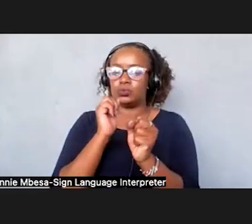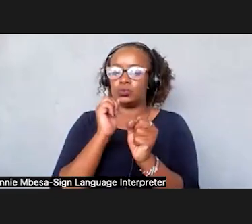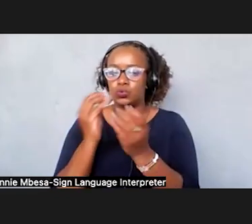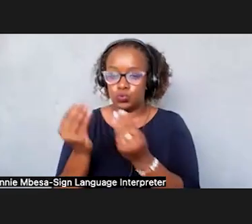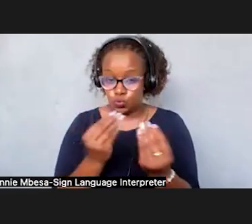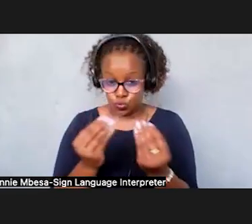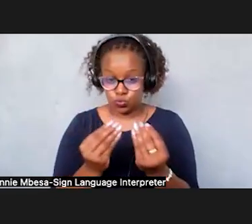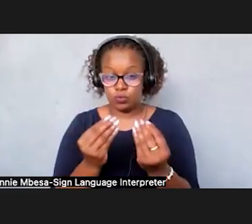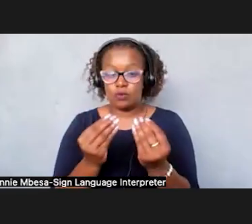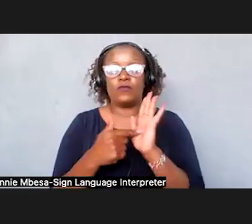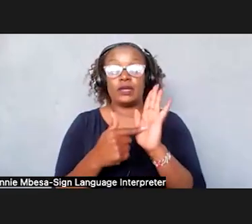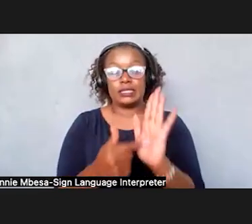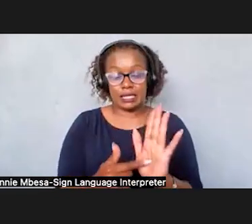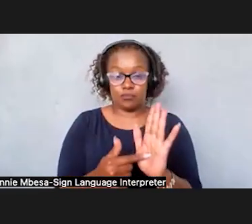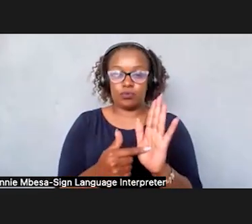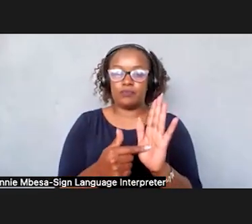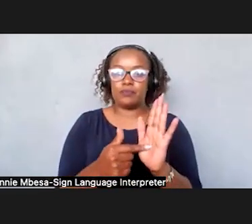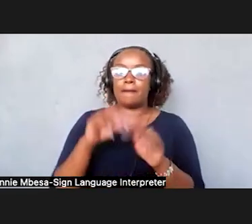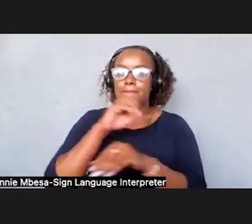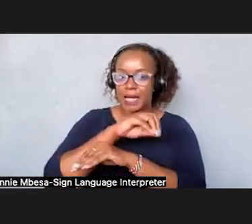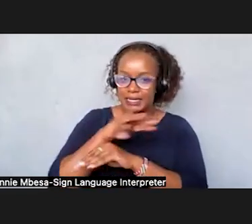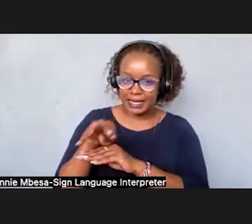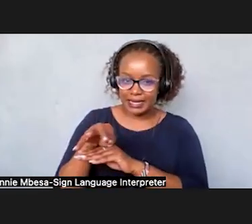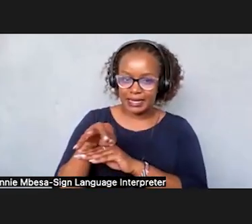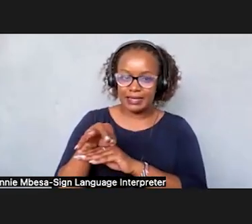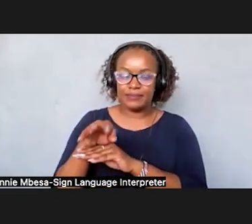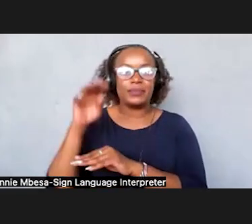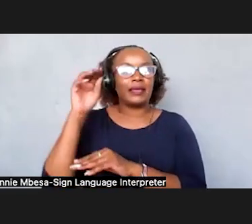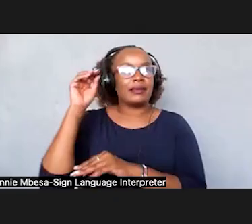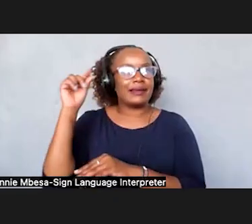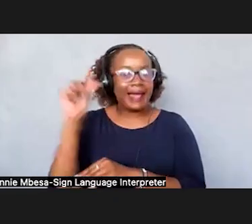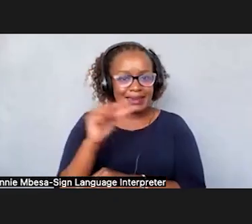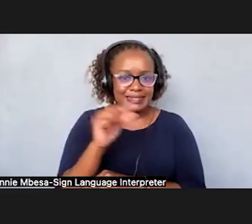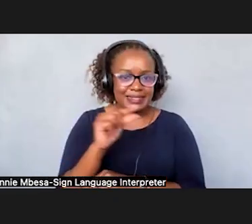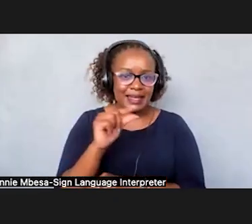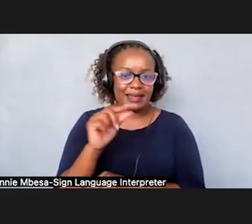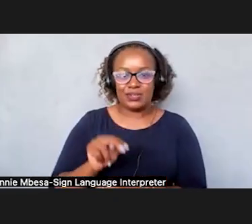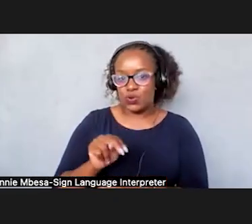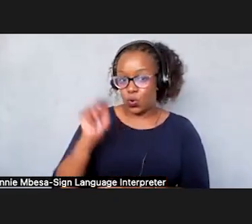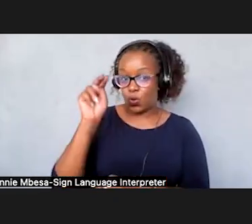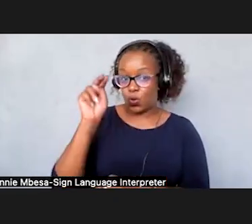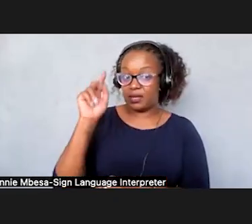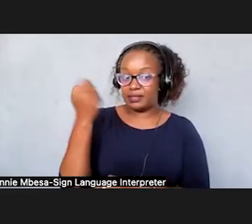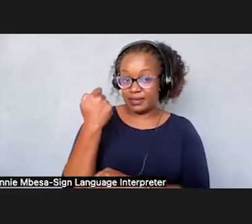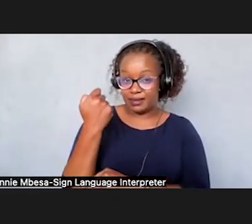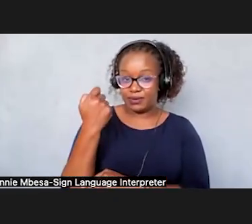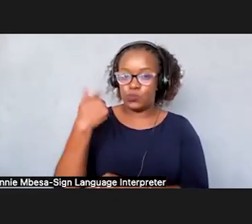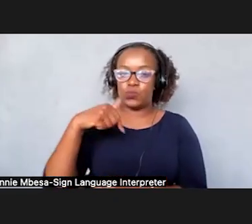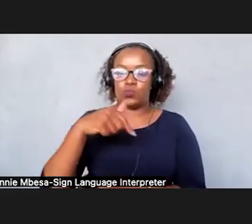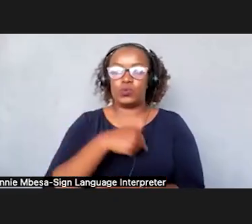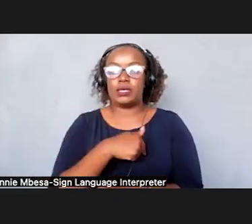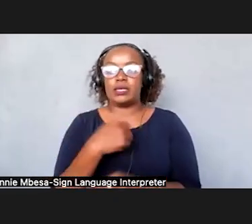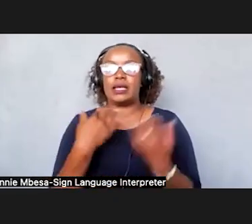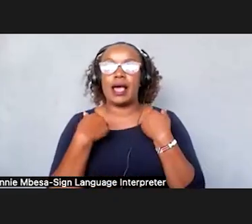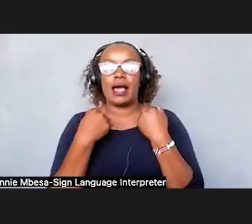Mandera, Garissa, all these across the northern Kenya, where the prevalence of FGM